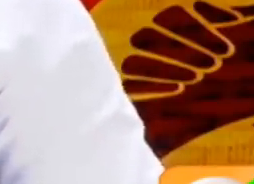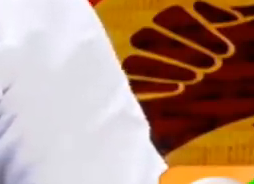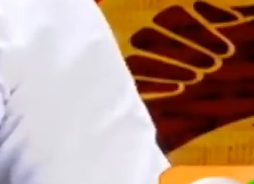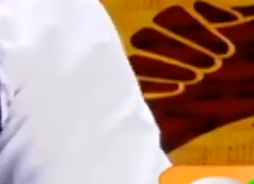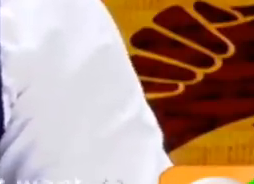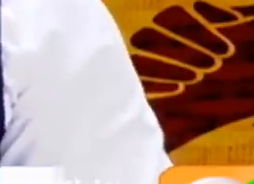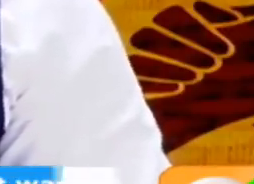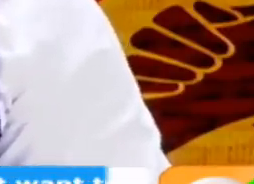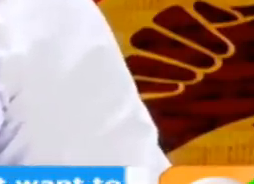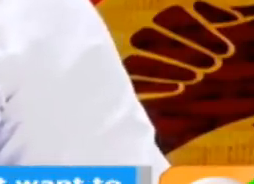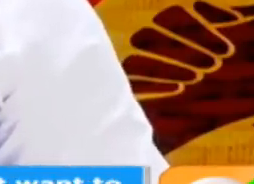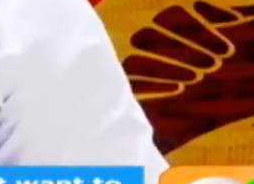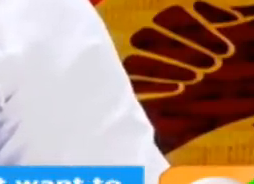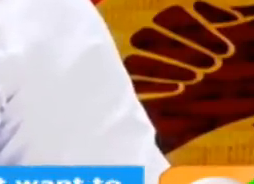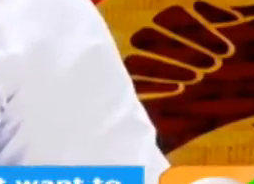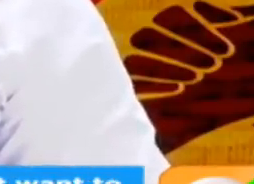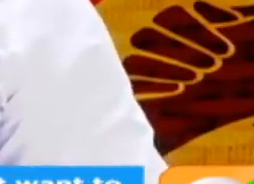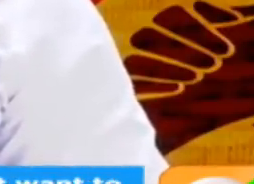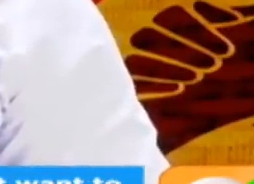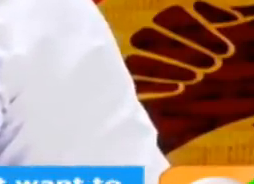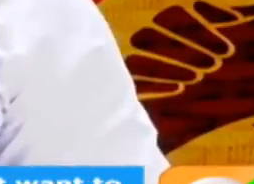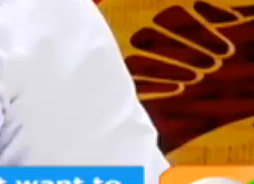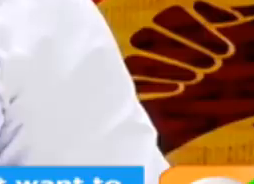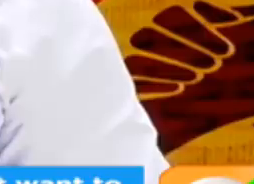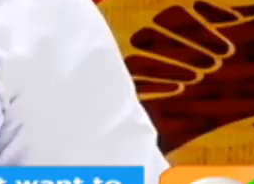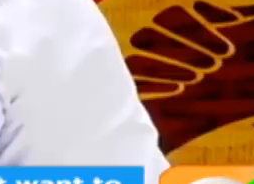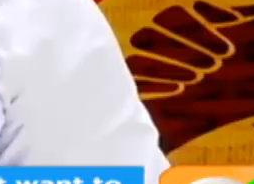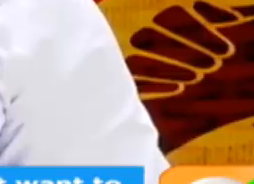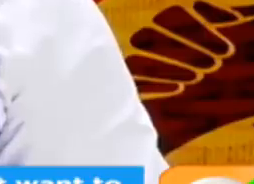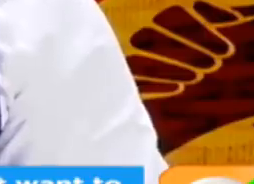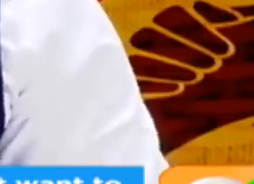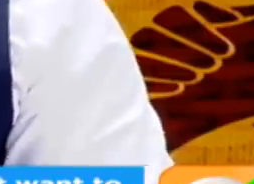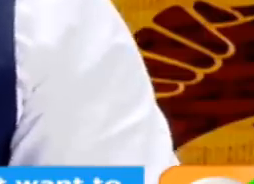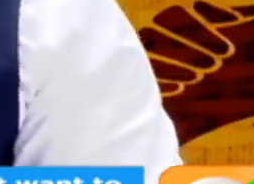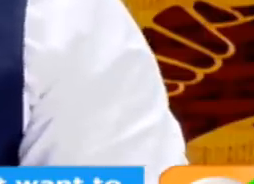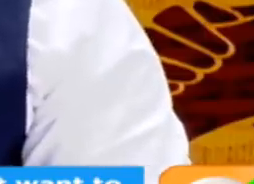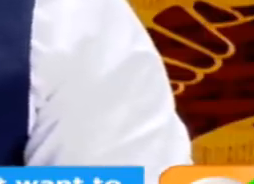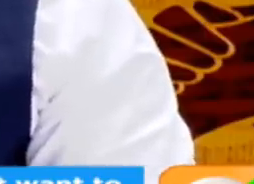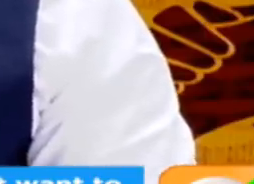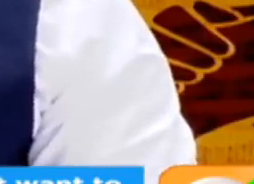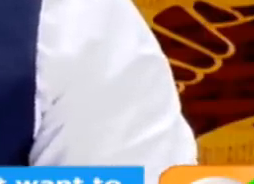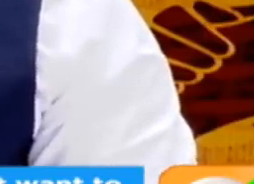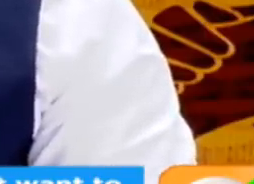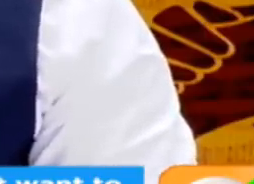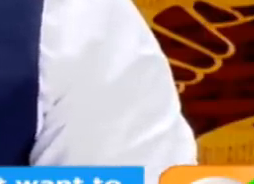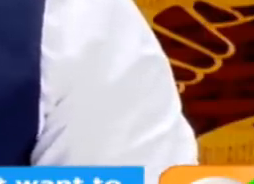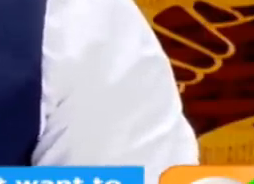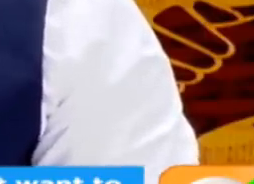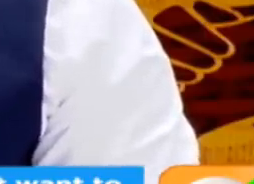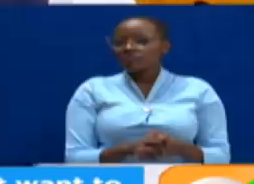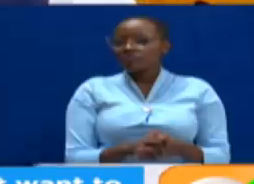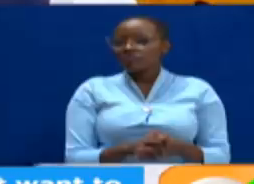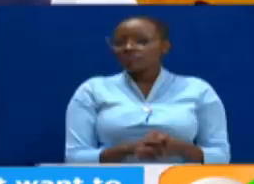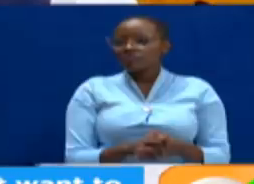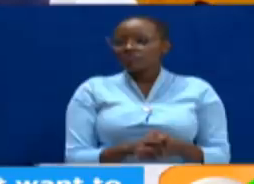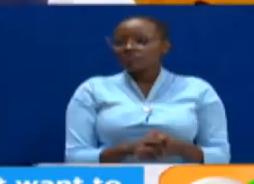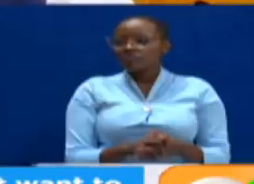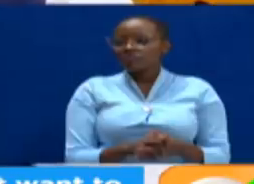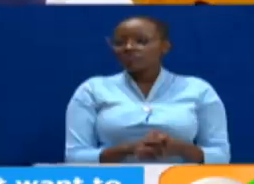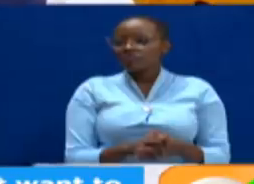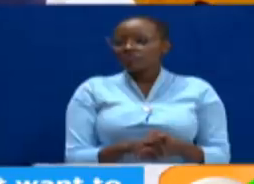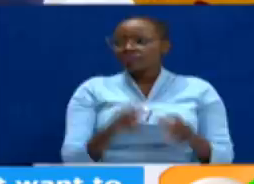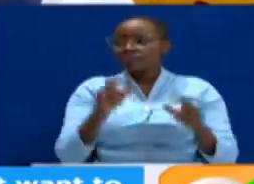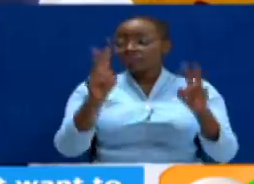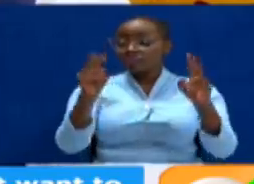themselves. How have we conducted elections in this country all these years? Are they based on